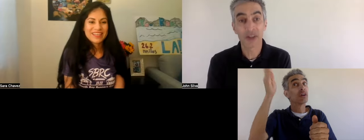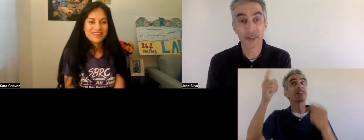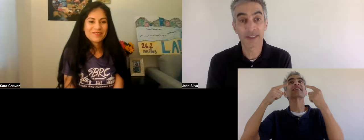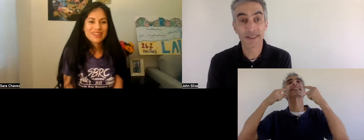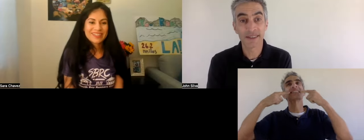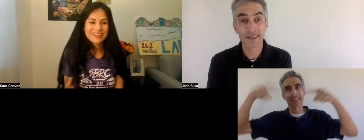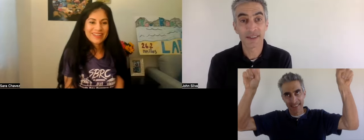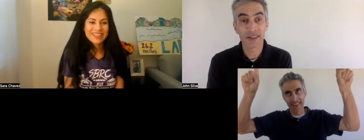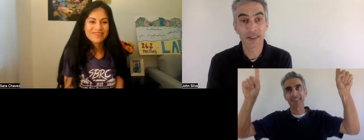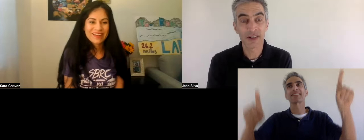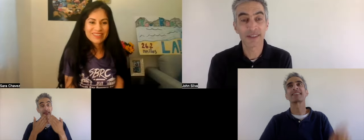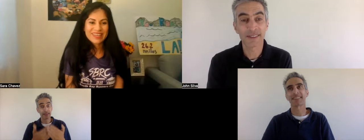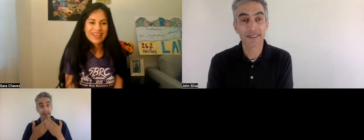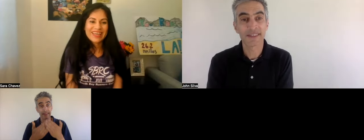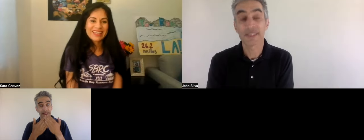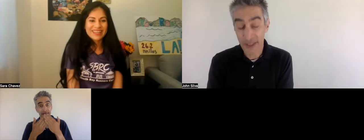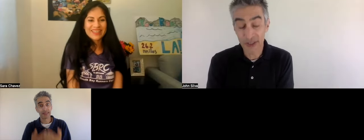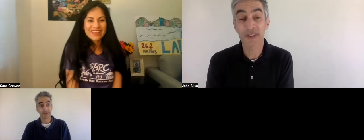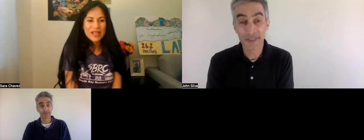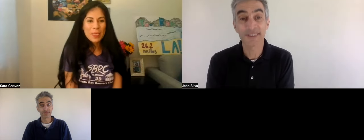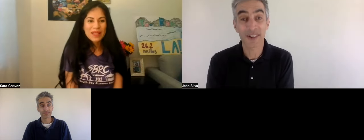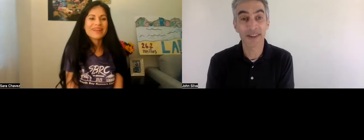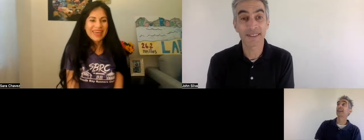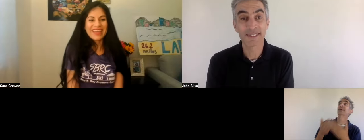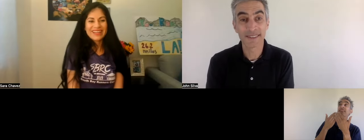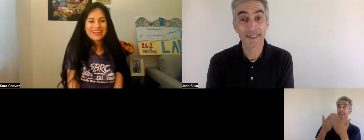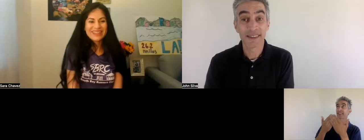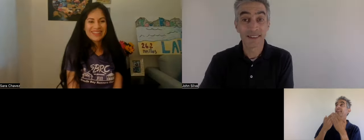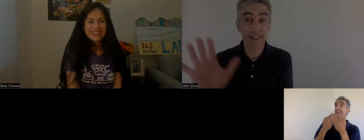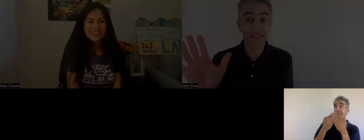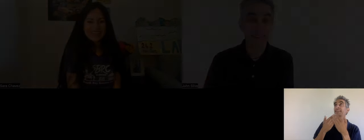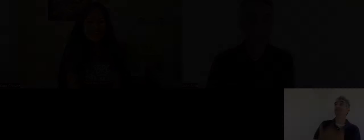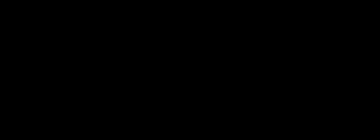thank you so much, John. Thanks for everything. Thank you. All right. Thanks.